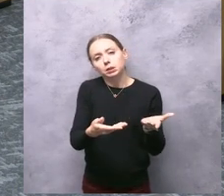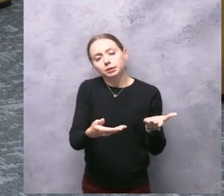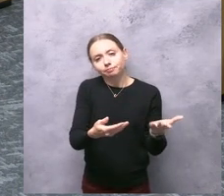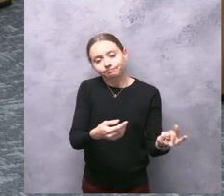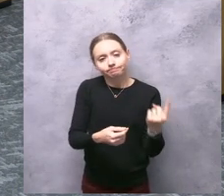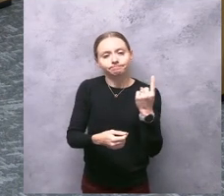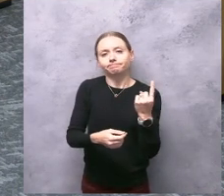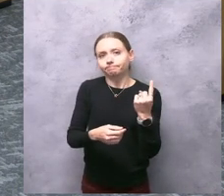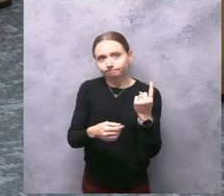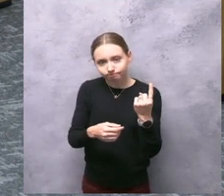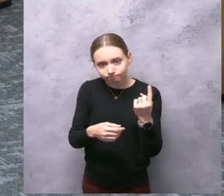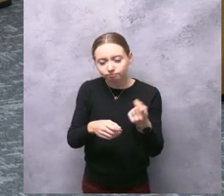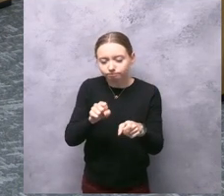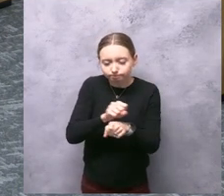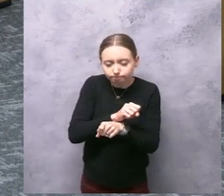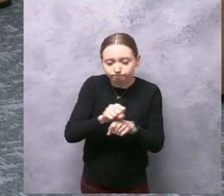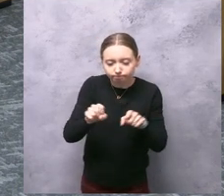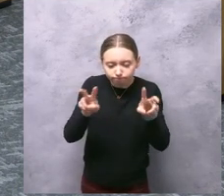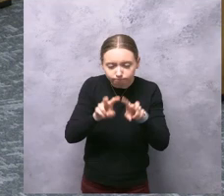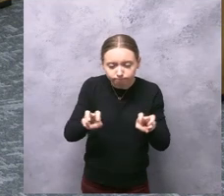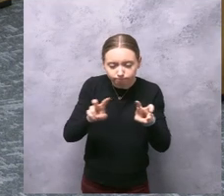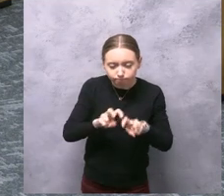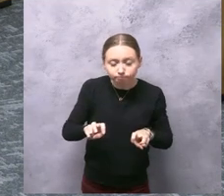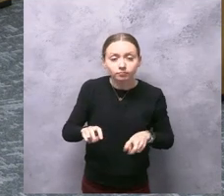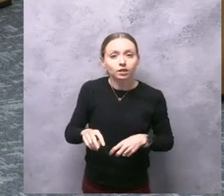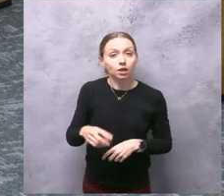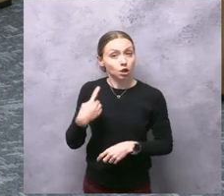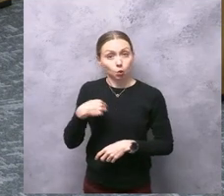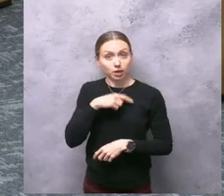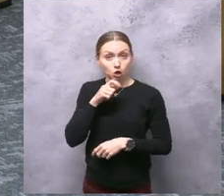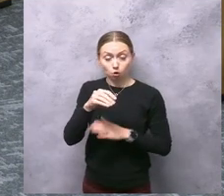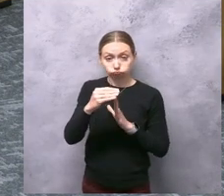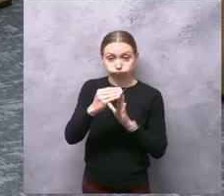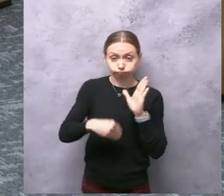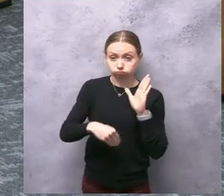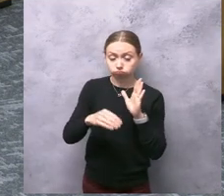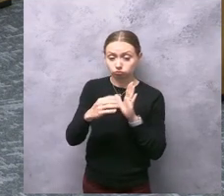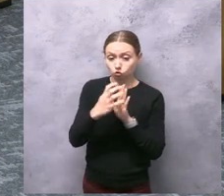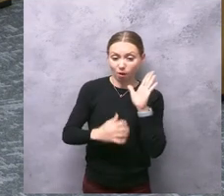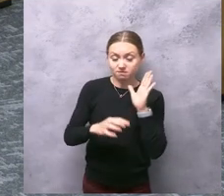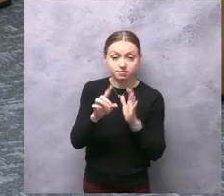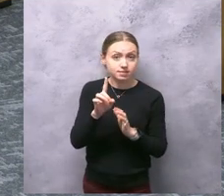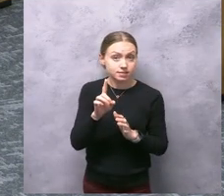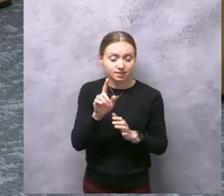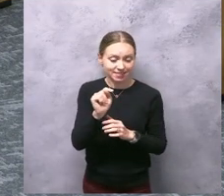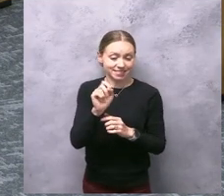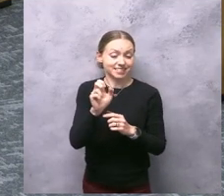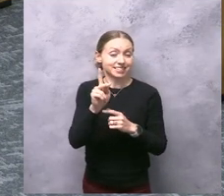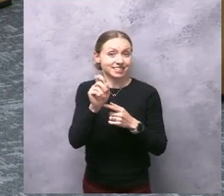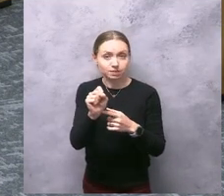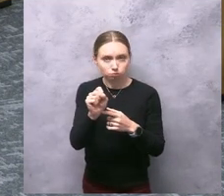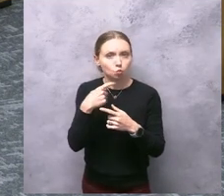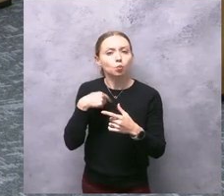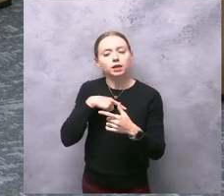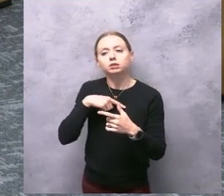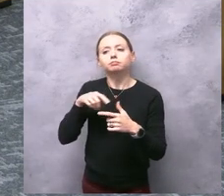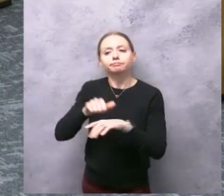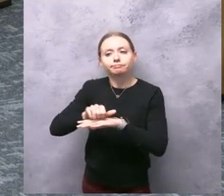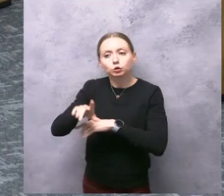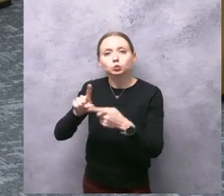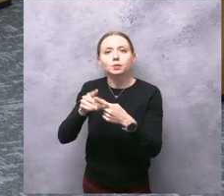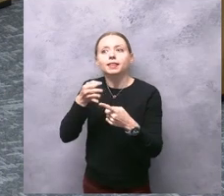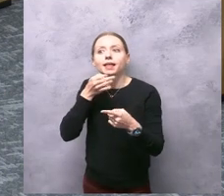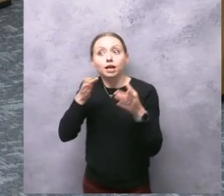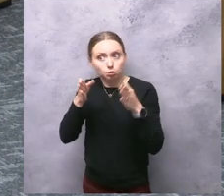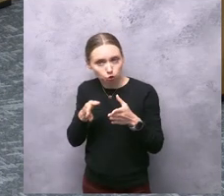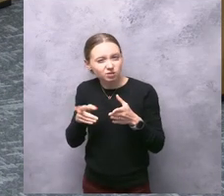TEKS. We send them out to the experts. The experts draft the TEKS, and they come back to us for kind of final polishing.